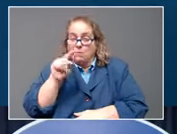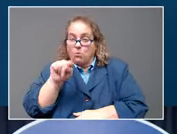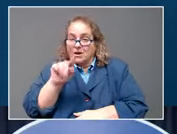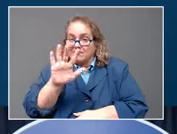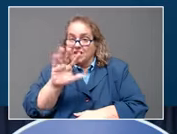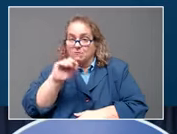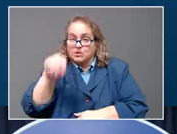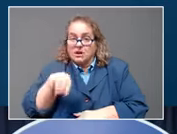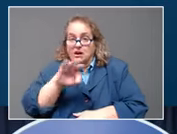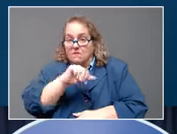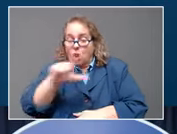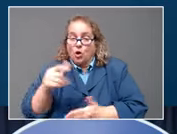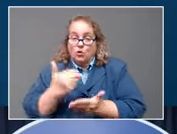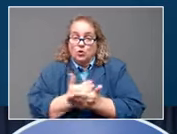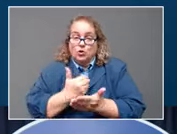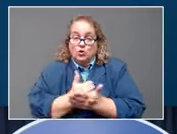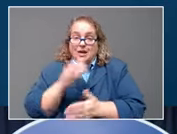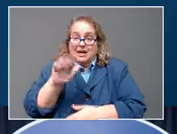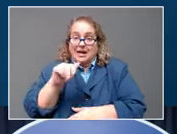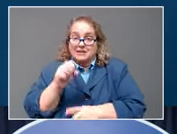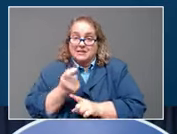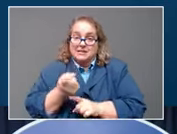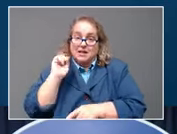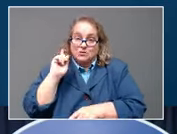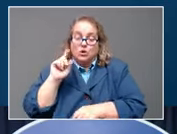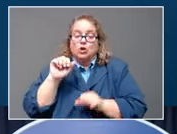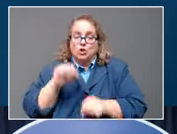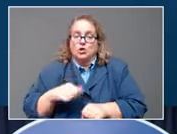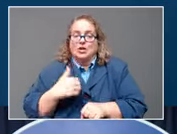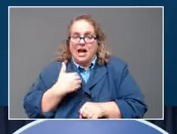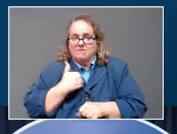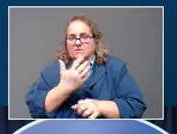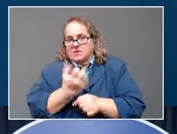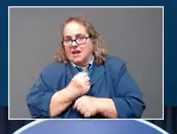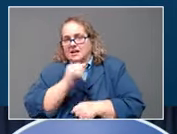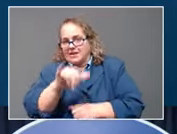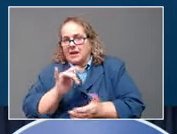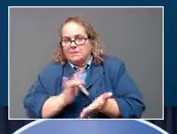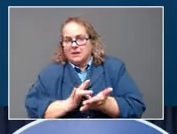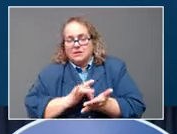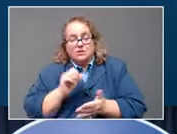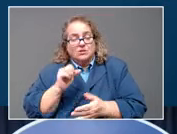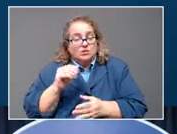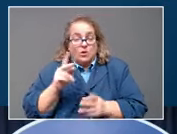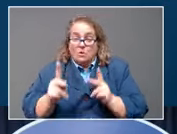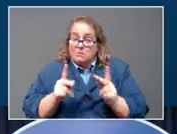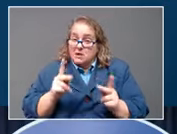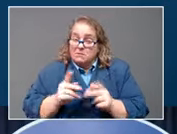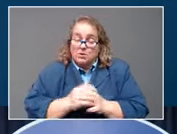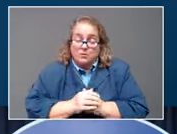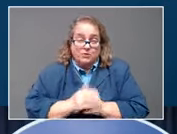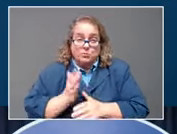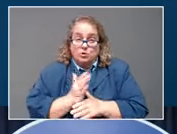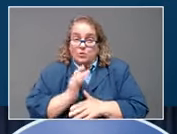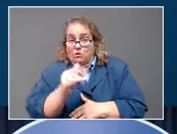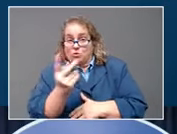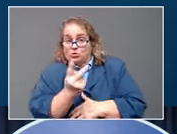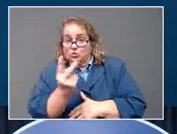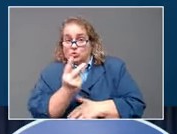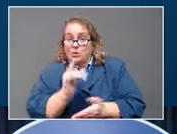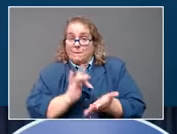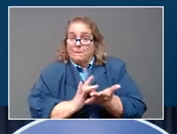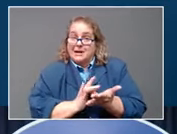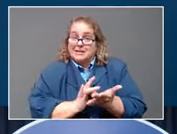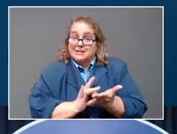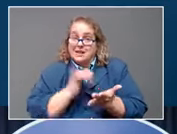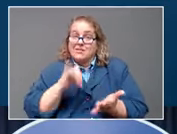new cases last week theoretically could have had access to those medications. So folks, between these 2 medications, there is